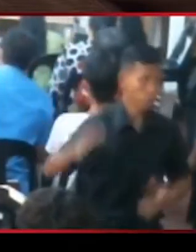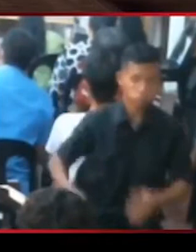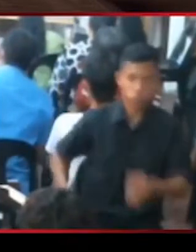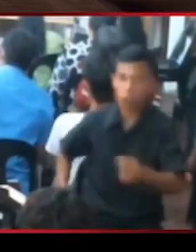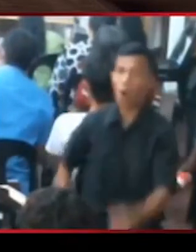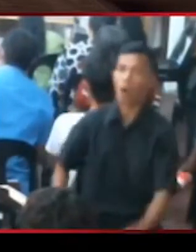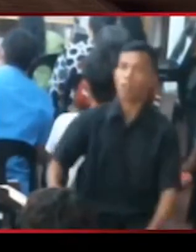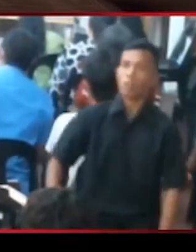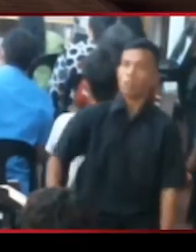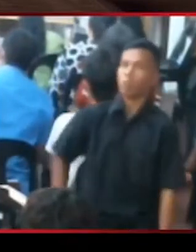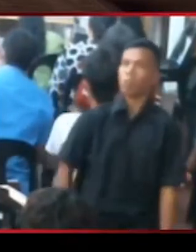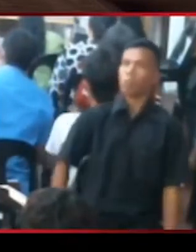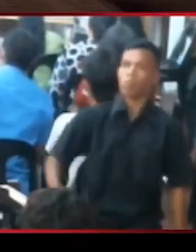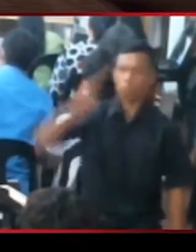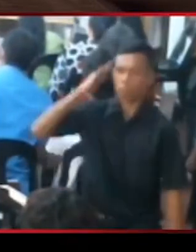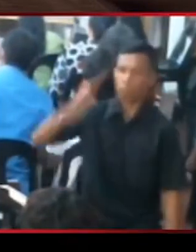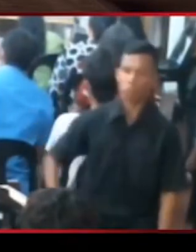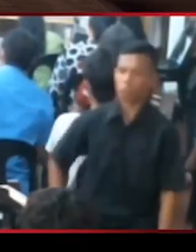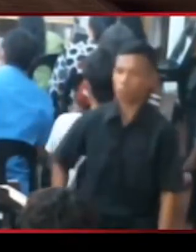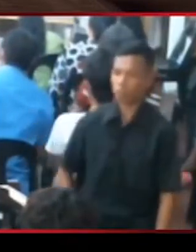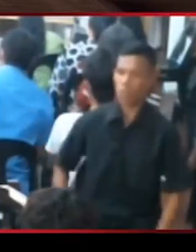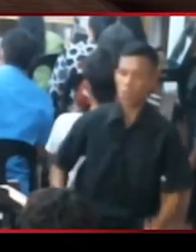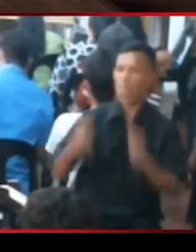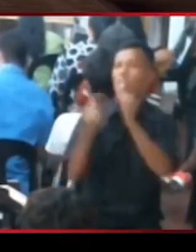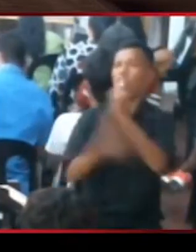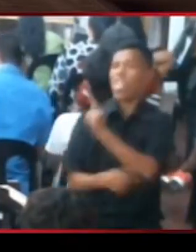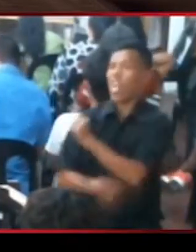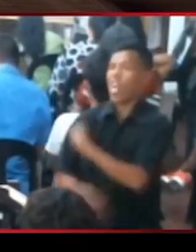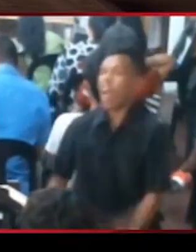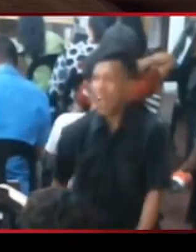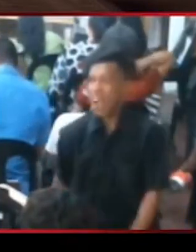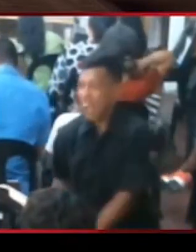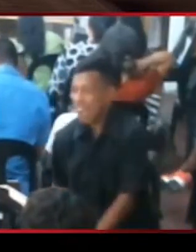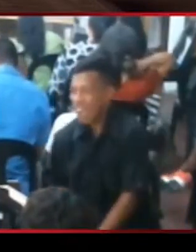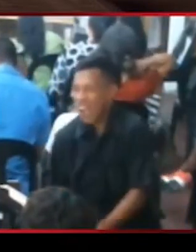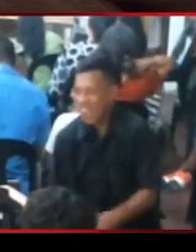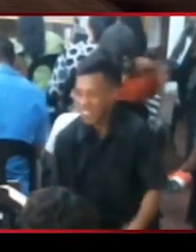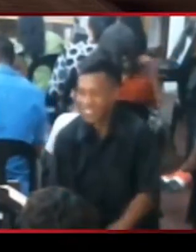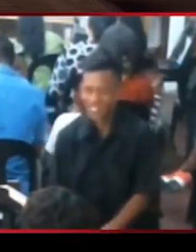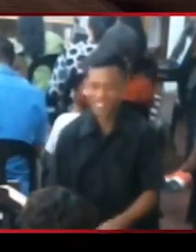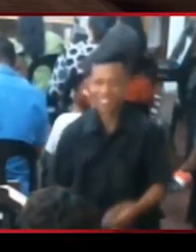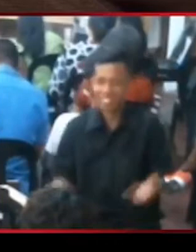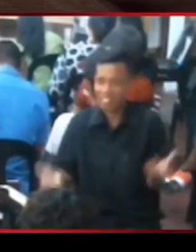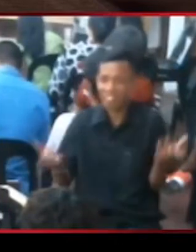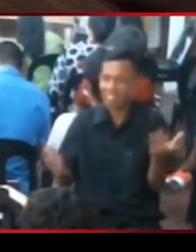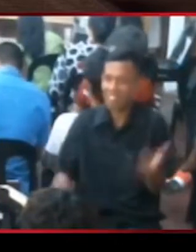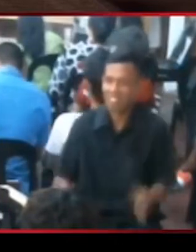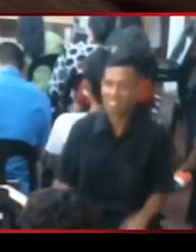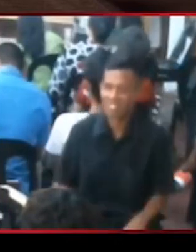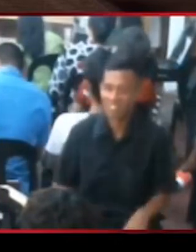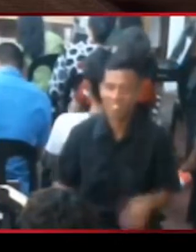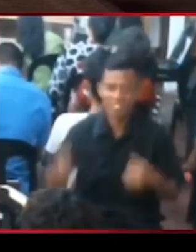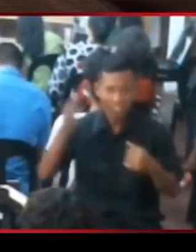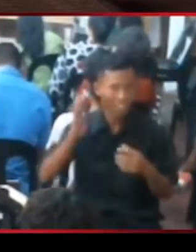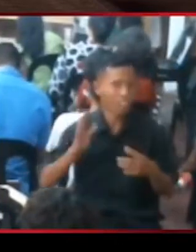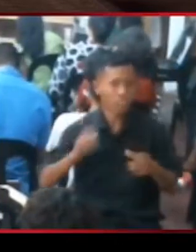so we see here, continue in the liberty that God has given